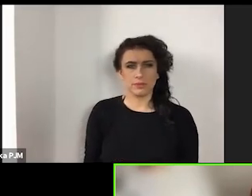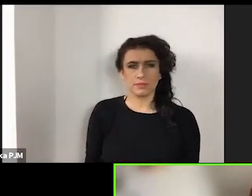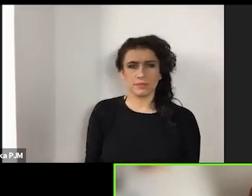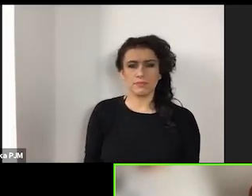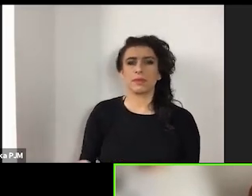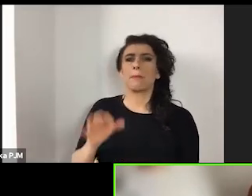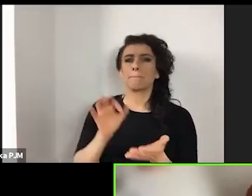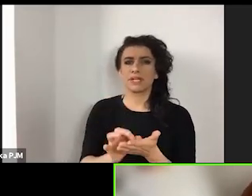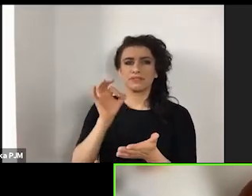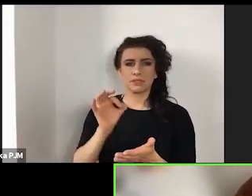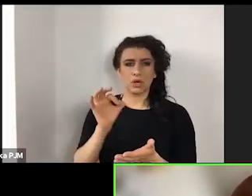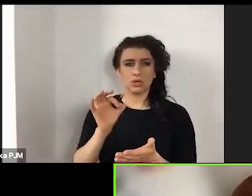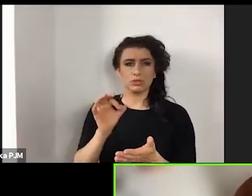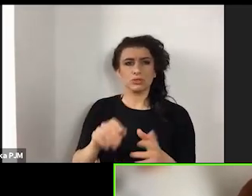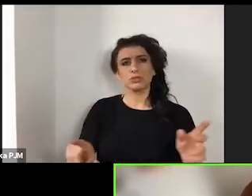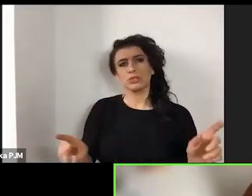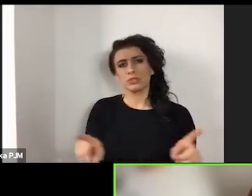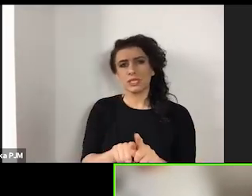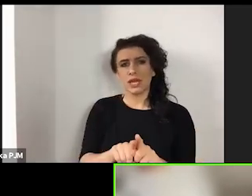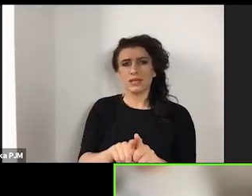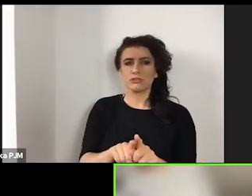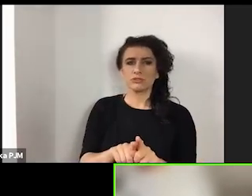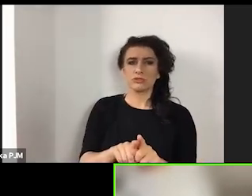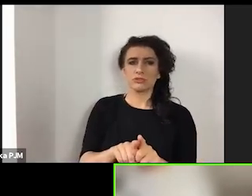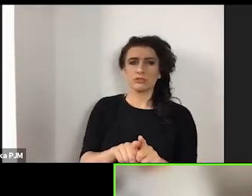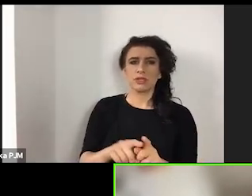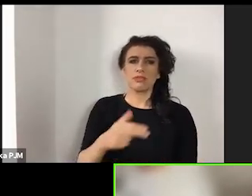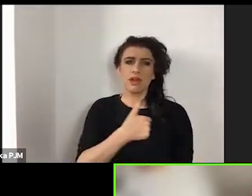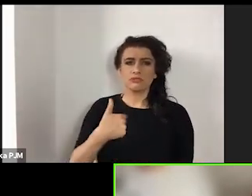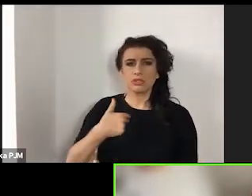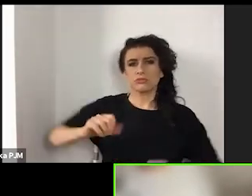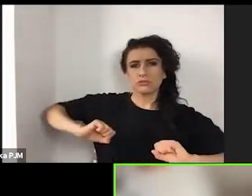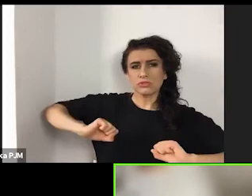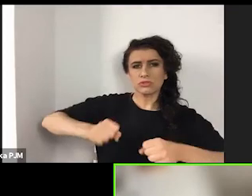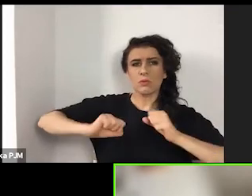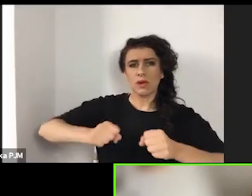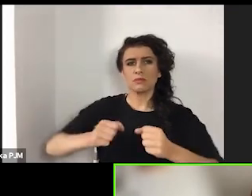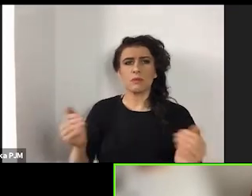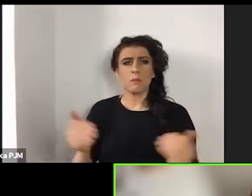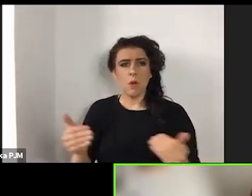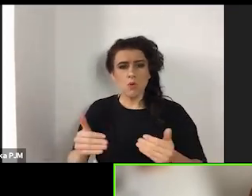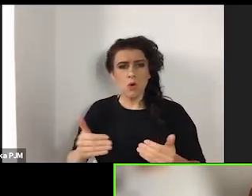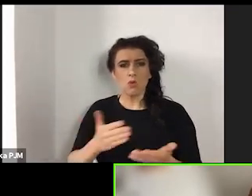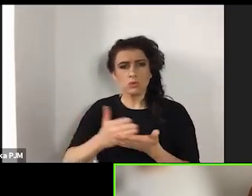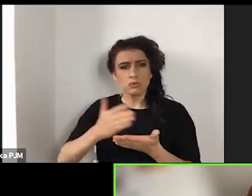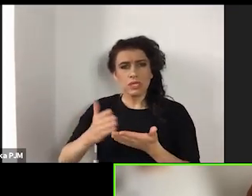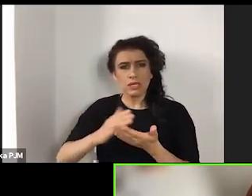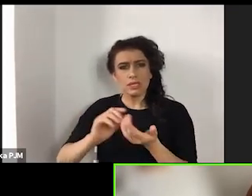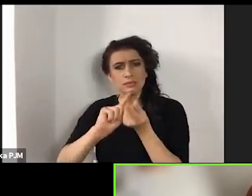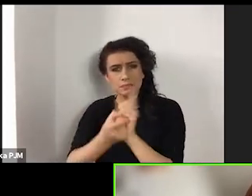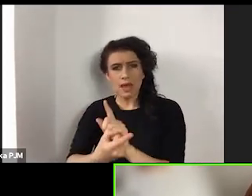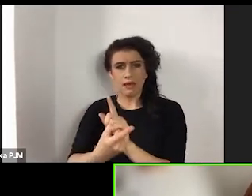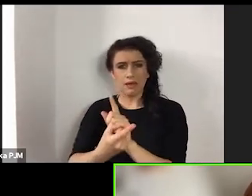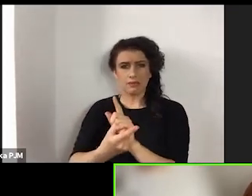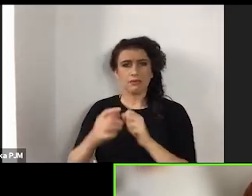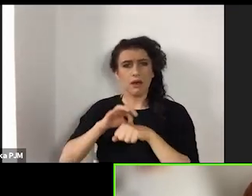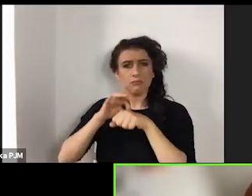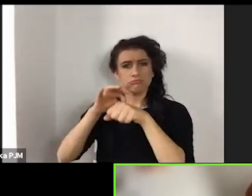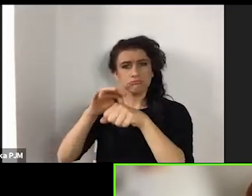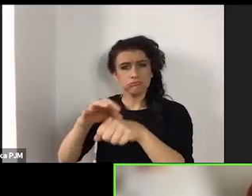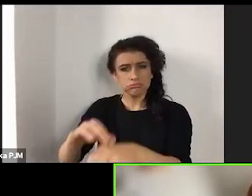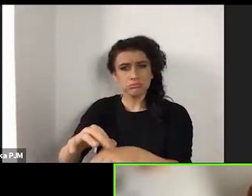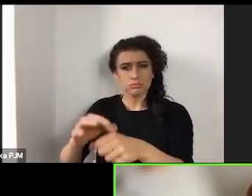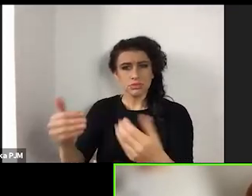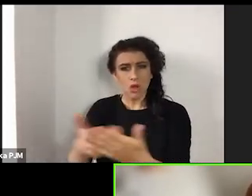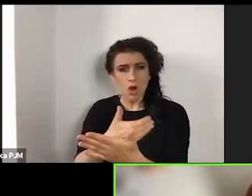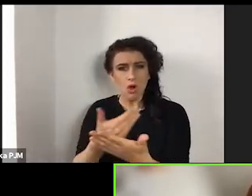legal support, rehabilitate, capacity building, replicate the project. If you don't give